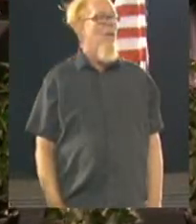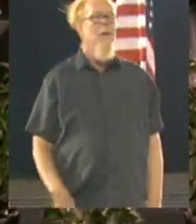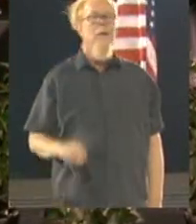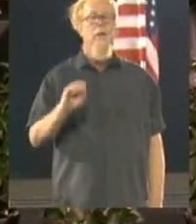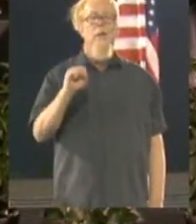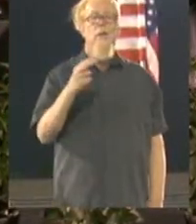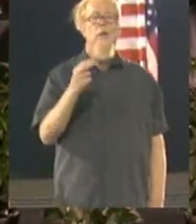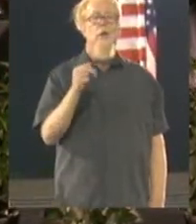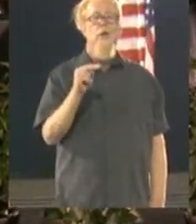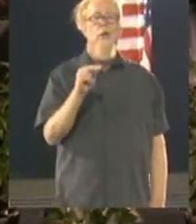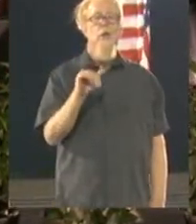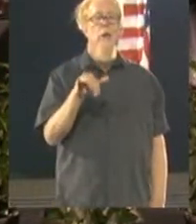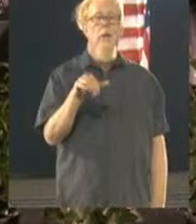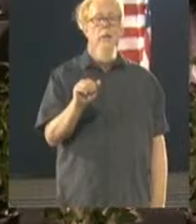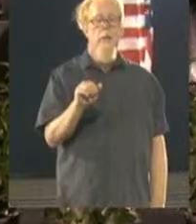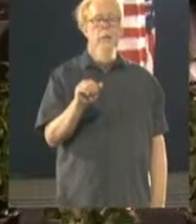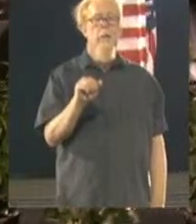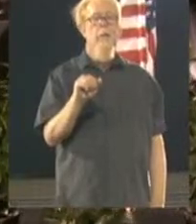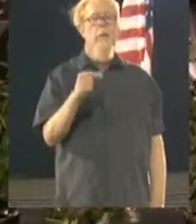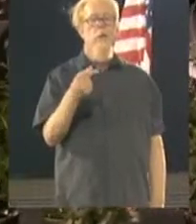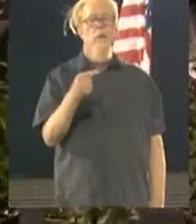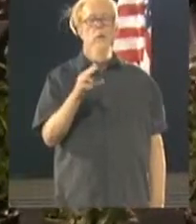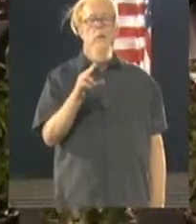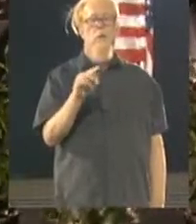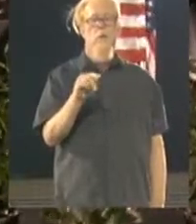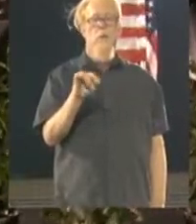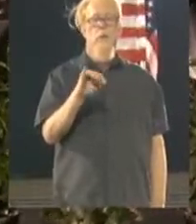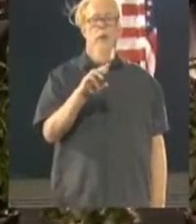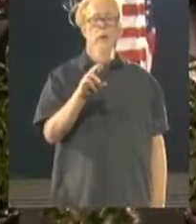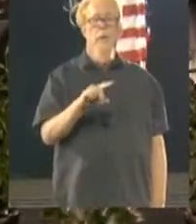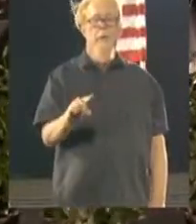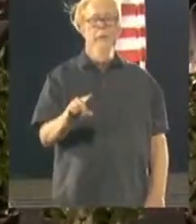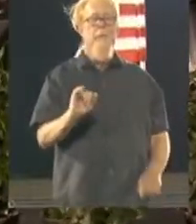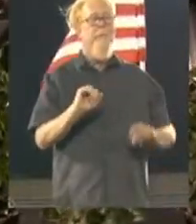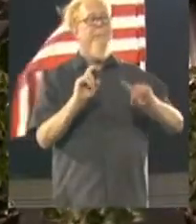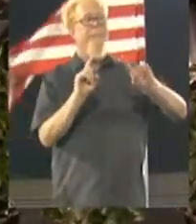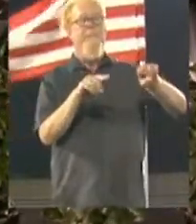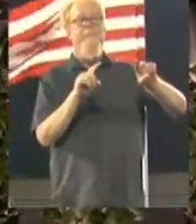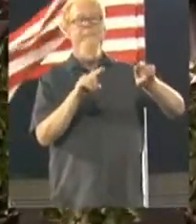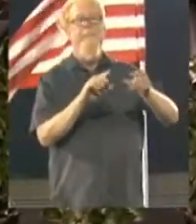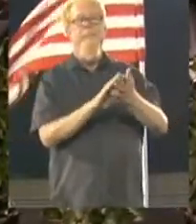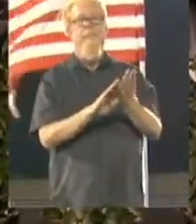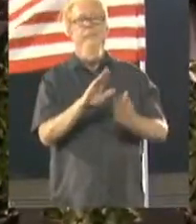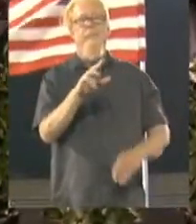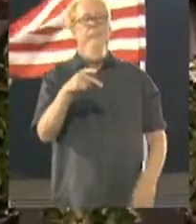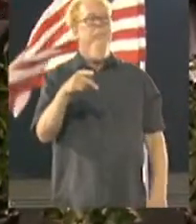Shania Celine Gutierrez will be attending Palo Alto College.